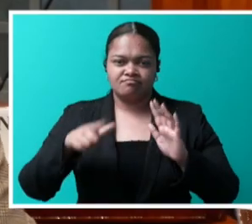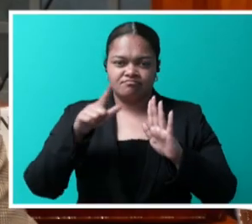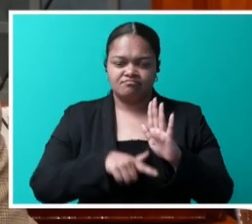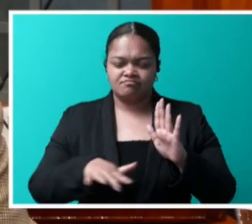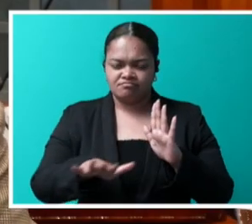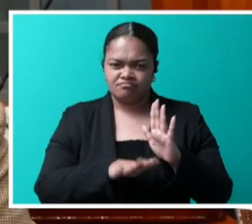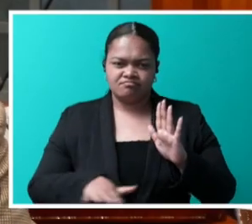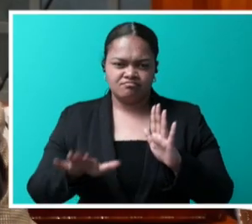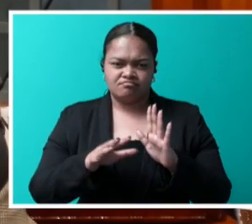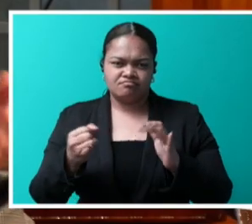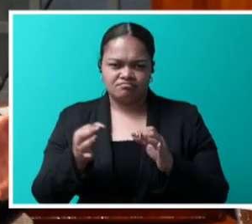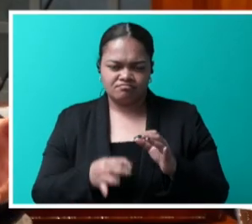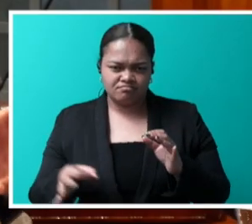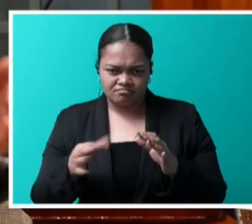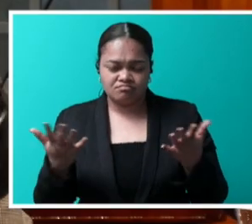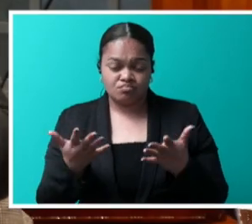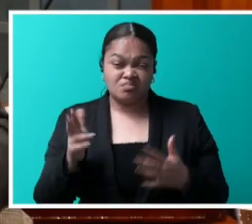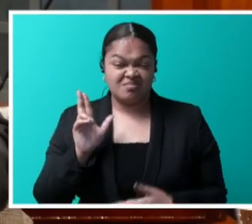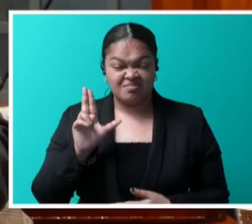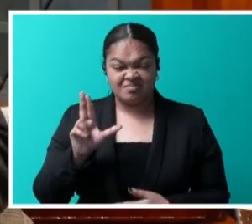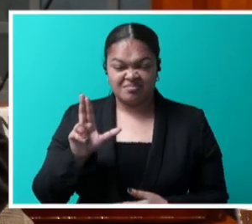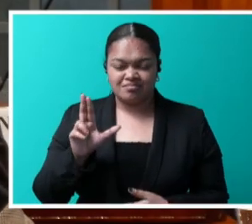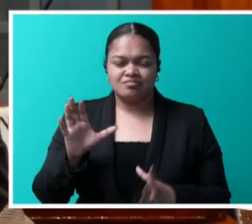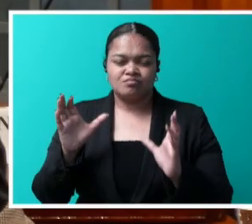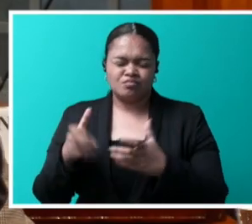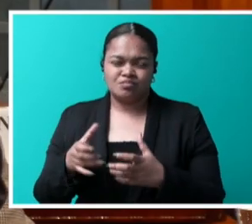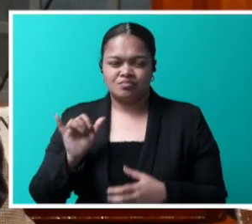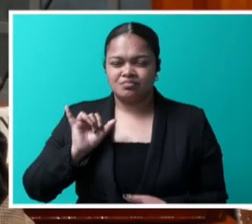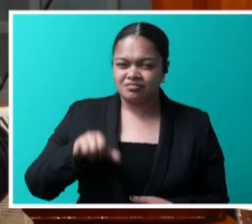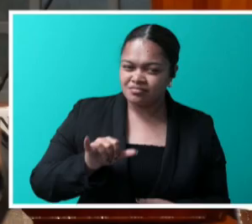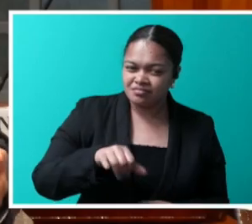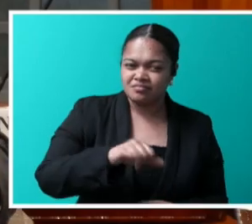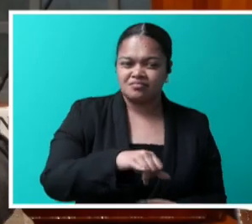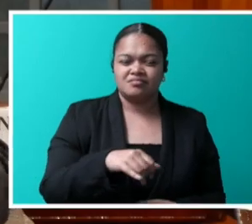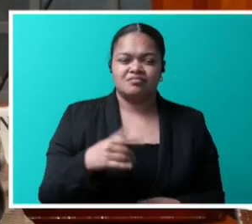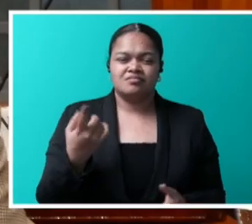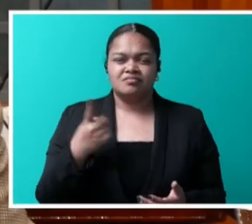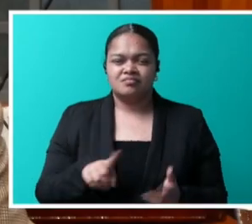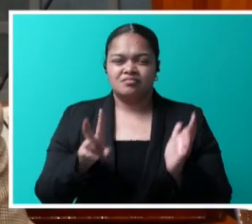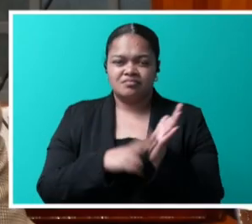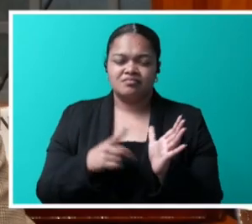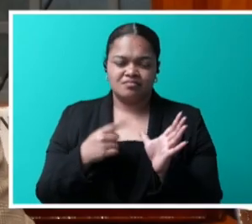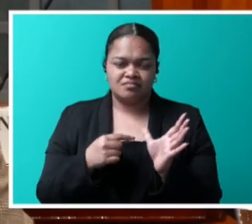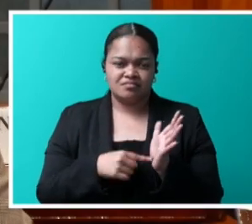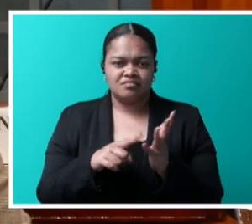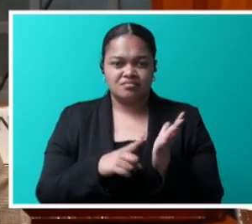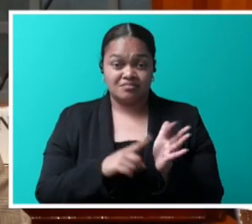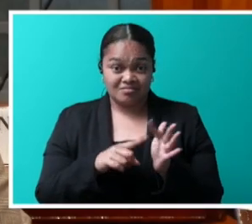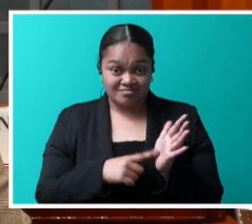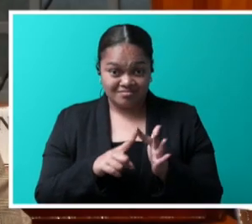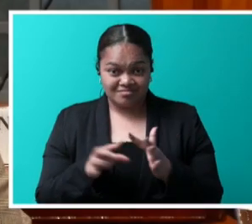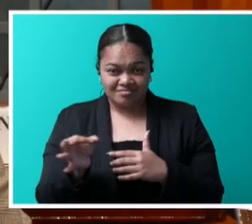limestone islands in the Lau Group, in the Asawas, and Vatulele. For these